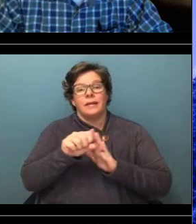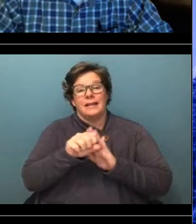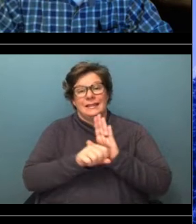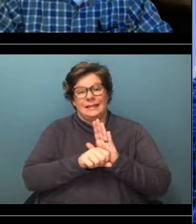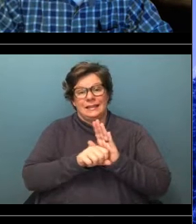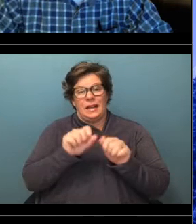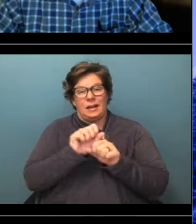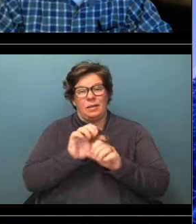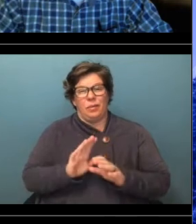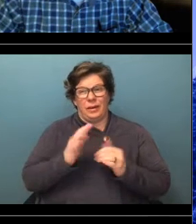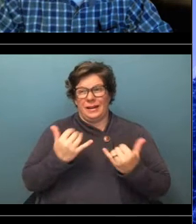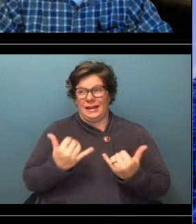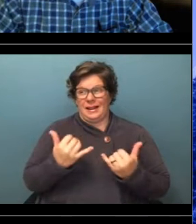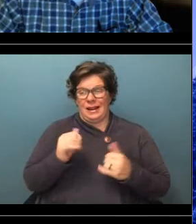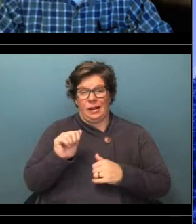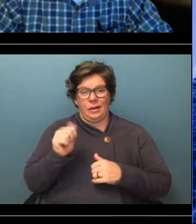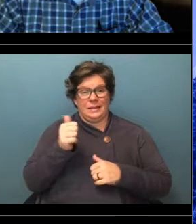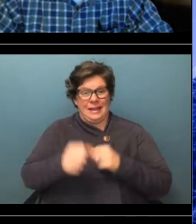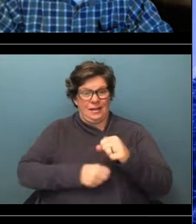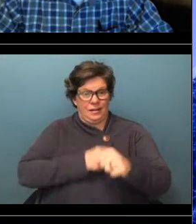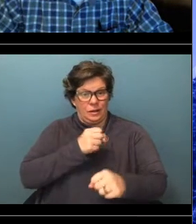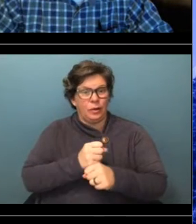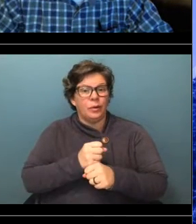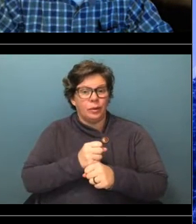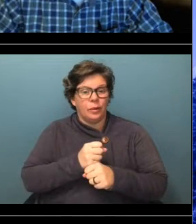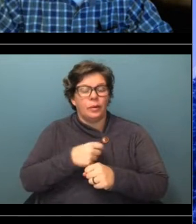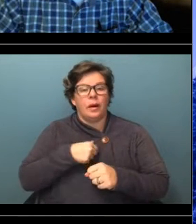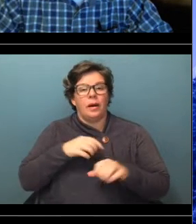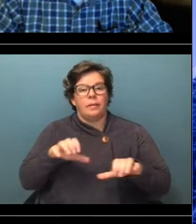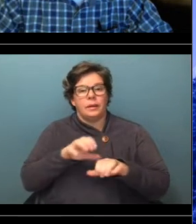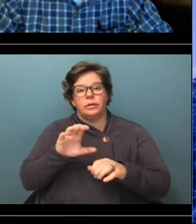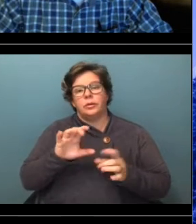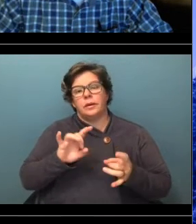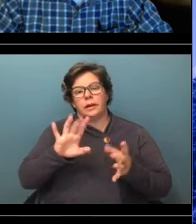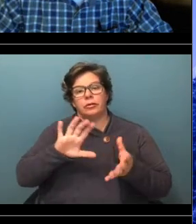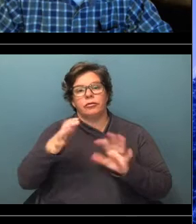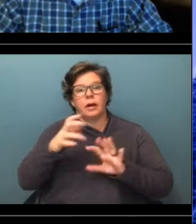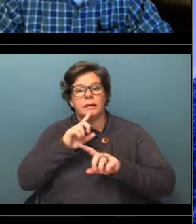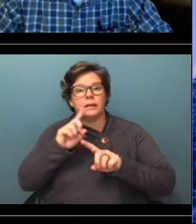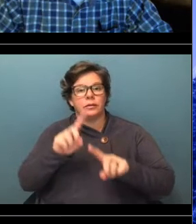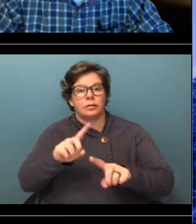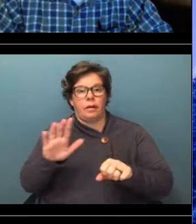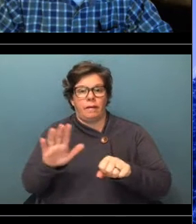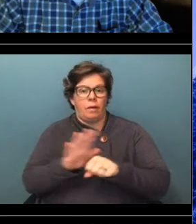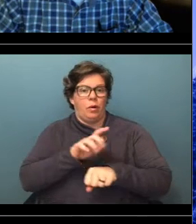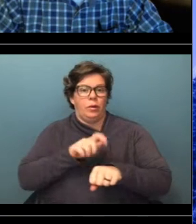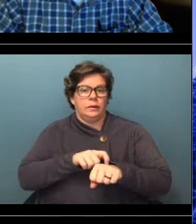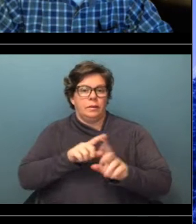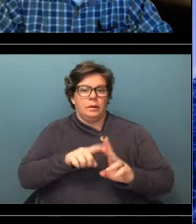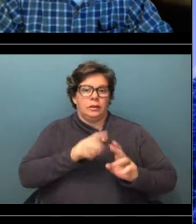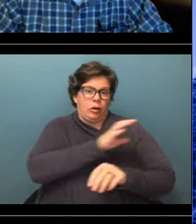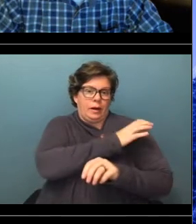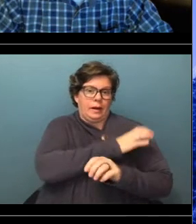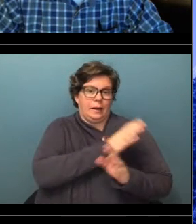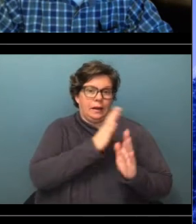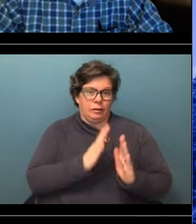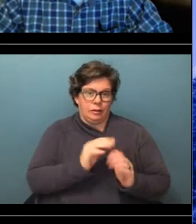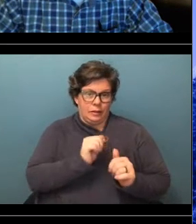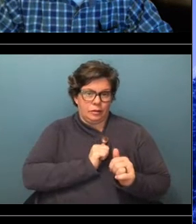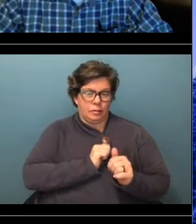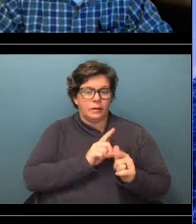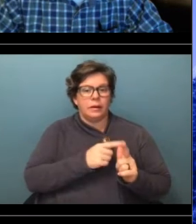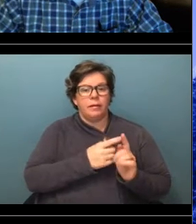going on, this will be my 10th year. I've been doing crisis response the whole time, started out as a clinician, then